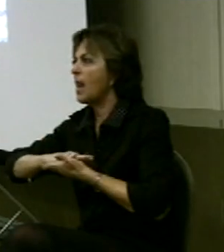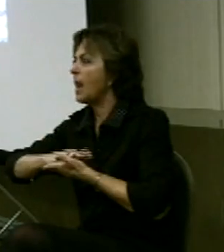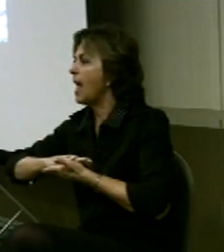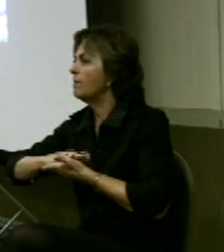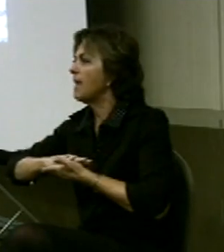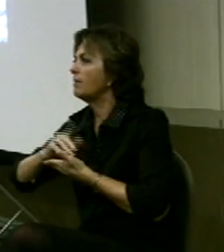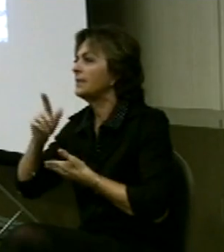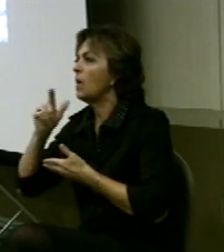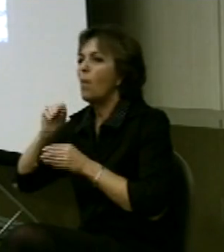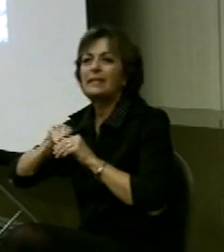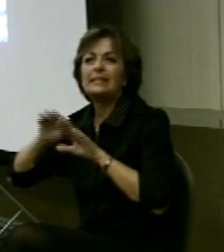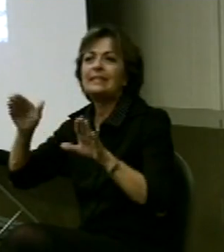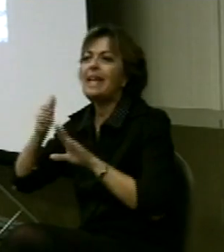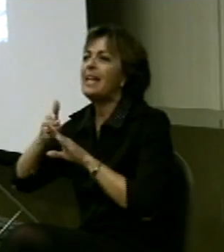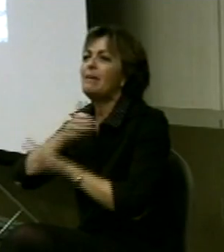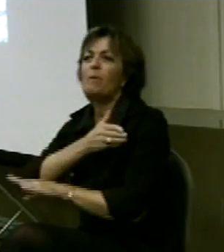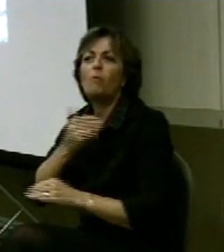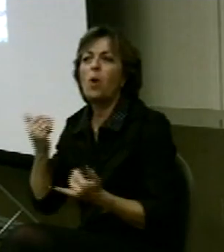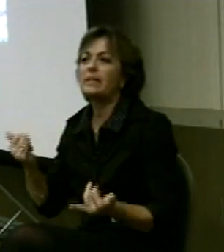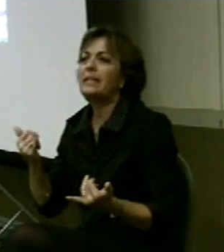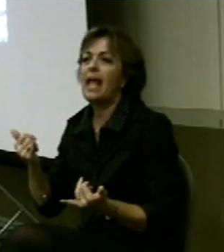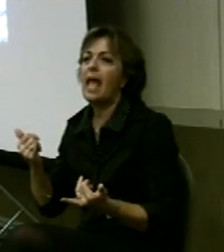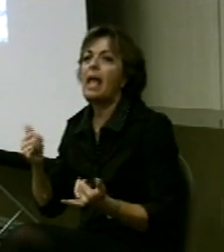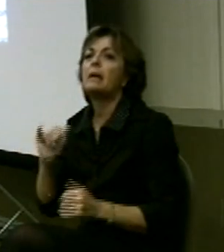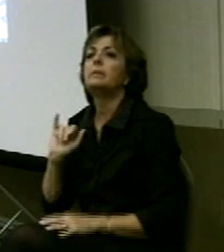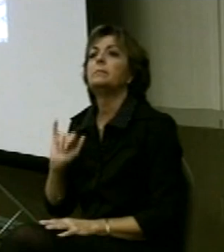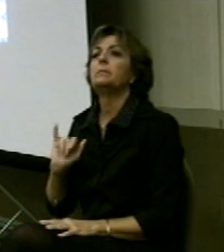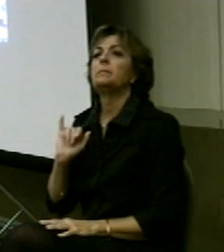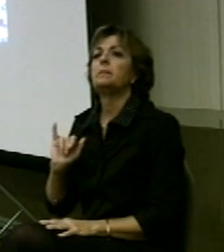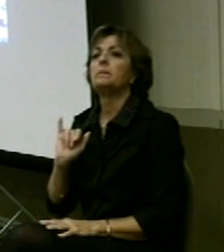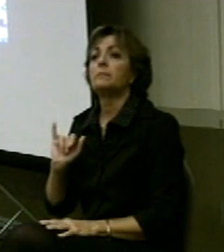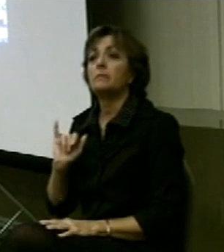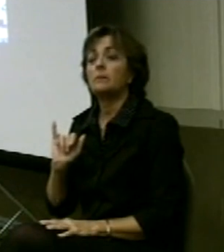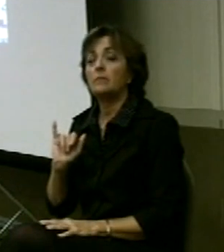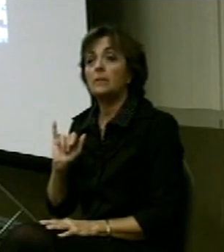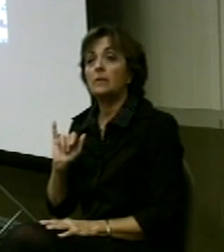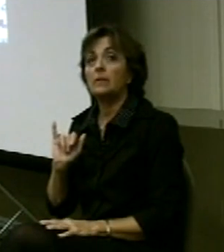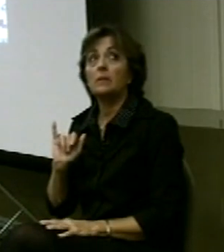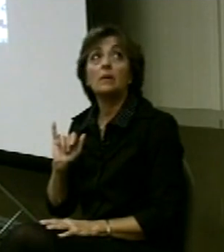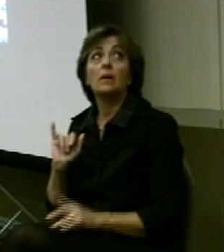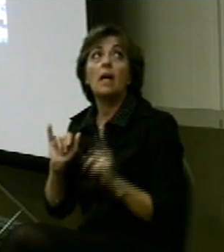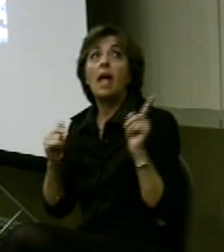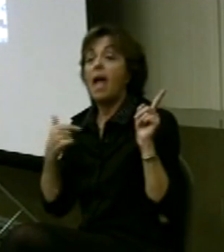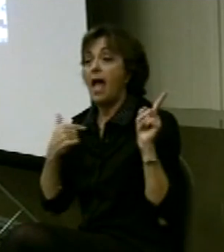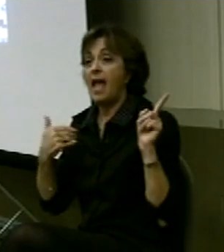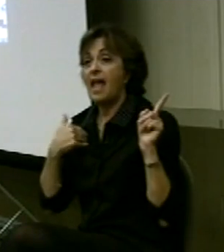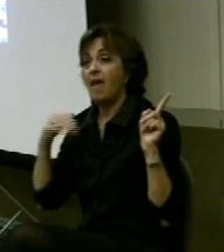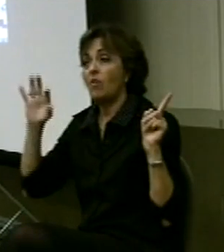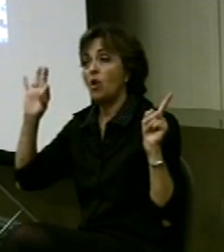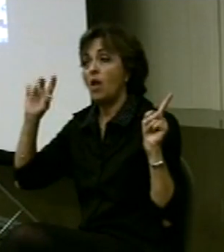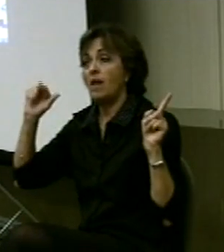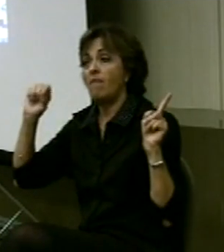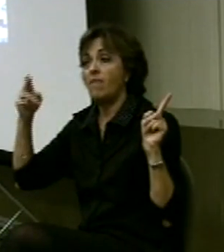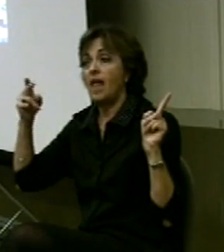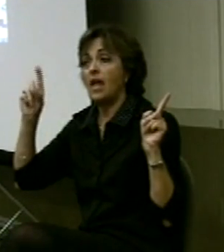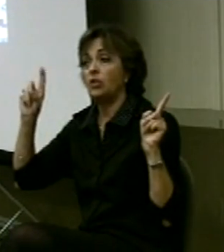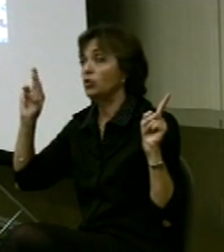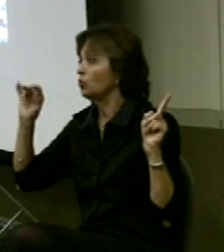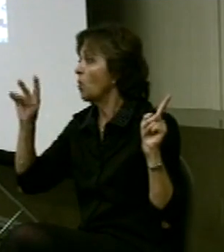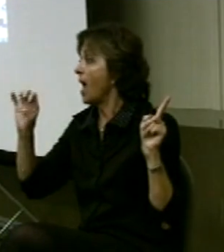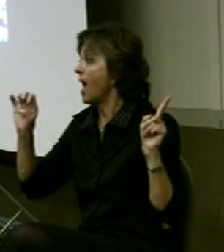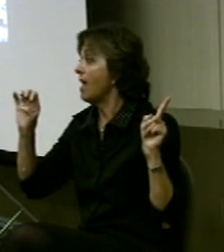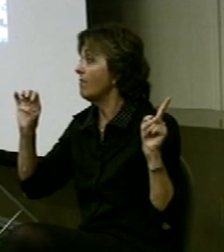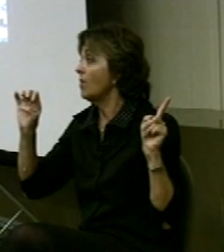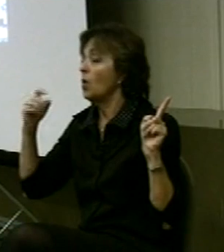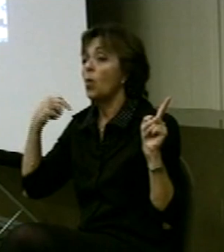not sent to them ahead of today. Oh, was it? Okay. It is a On YouTube. a flash drive, we could pass